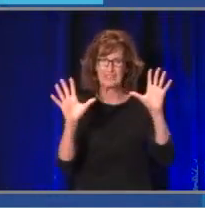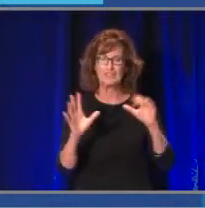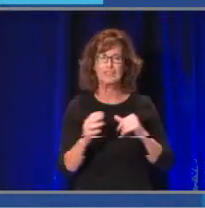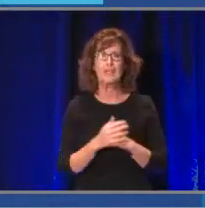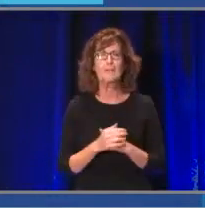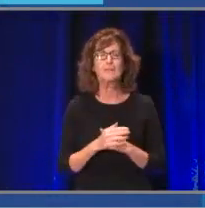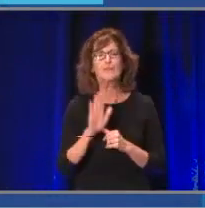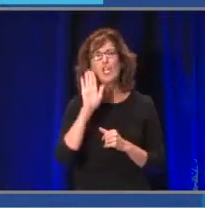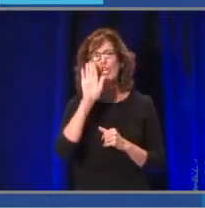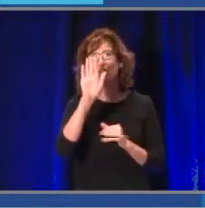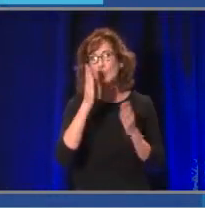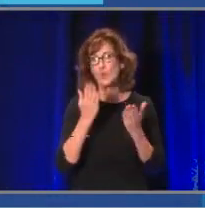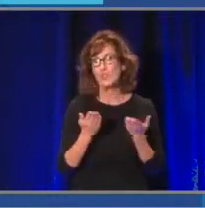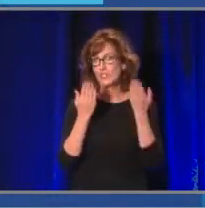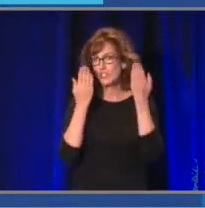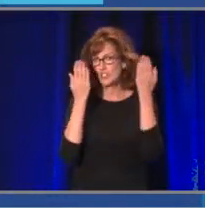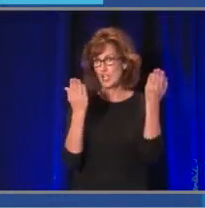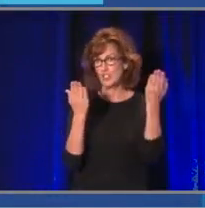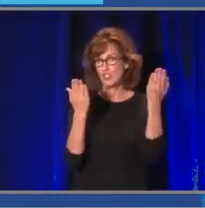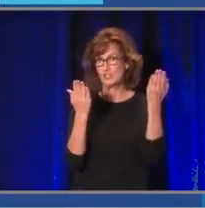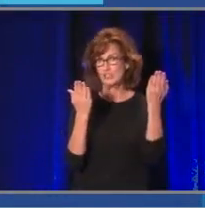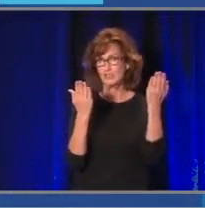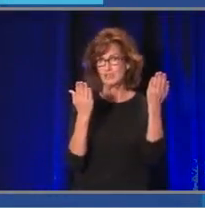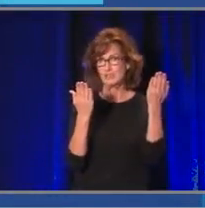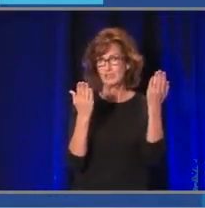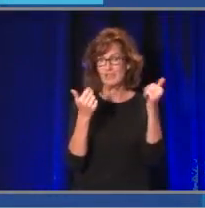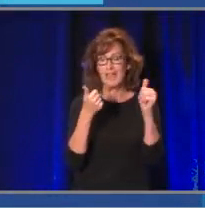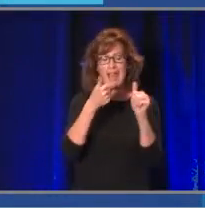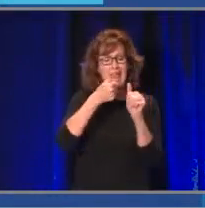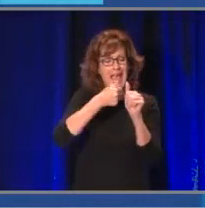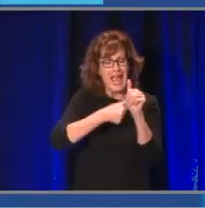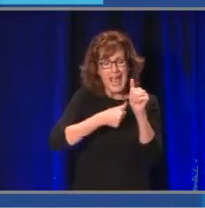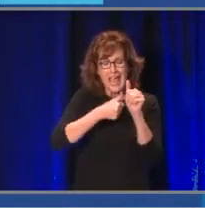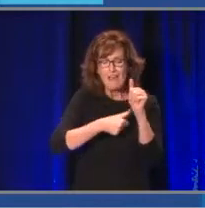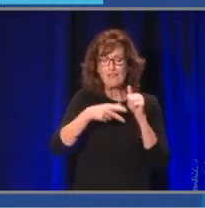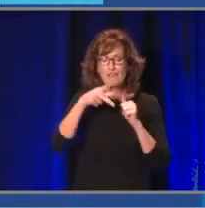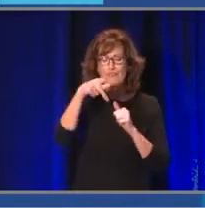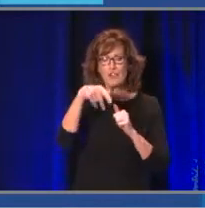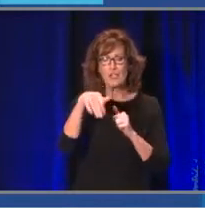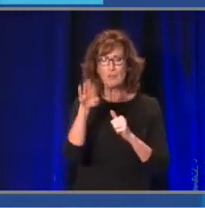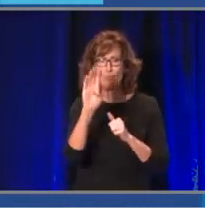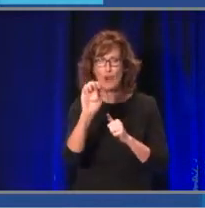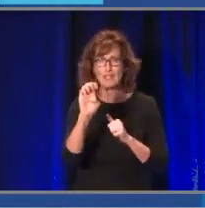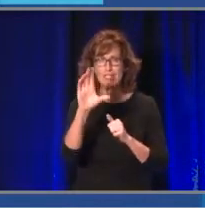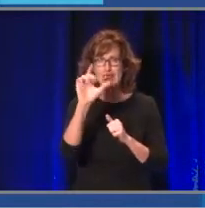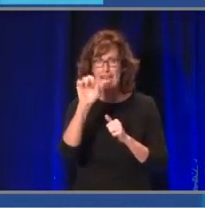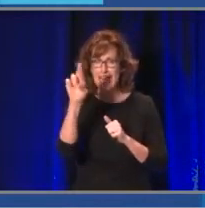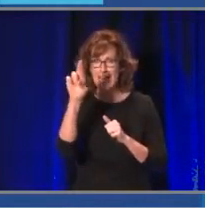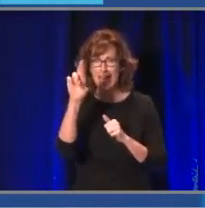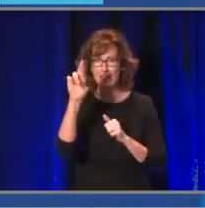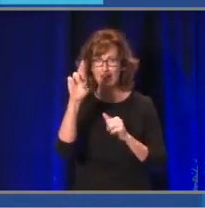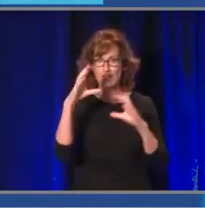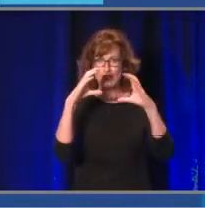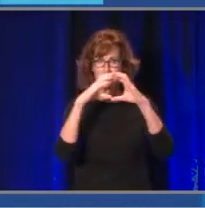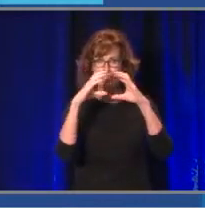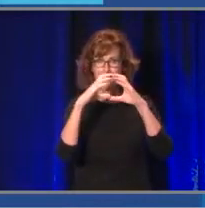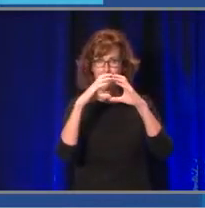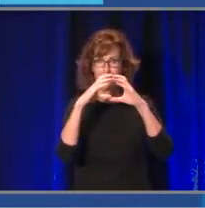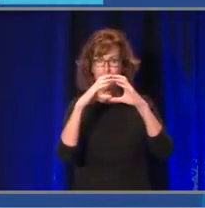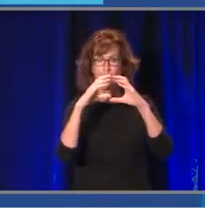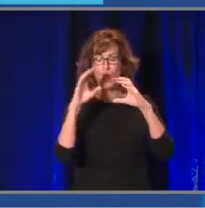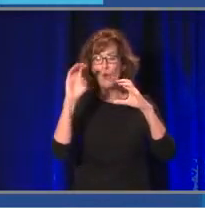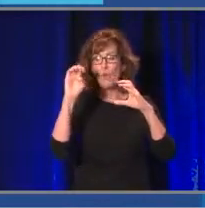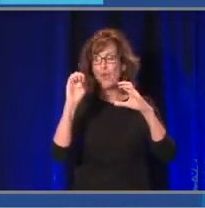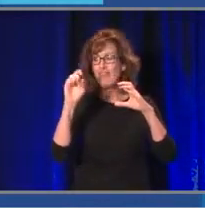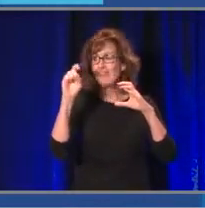Essentially, what you're suggesting is that every prostate cancer cell, when the exosome is released from that prostate